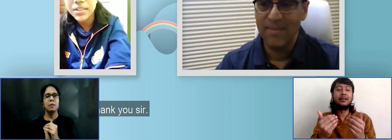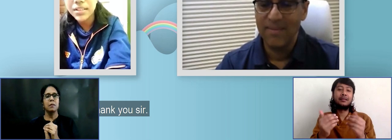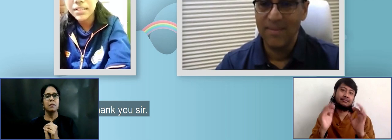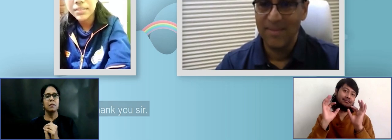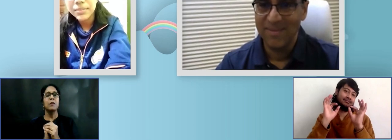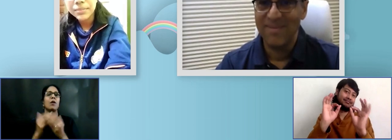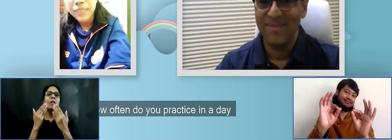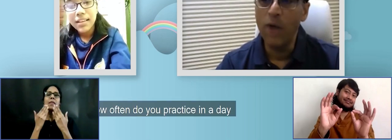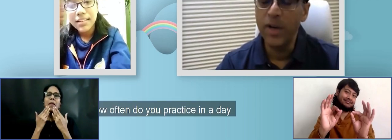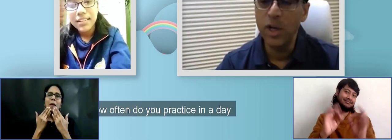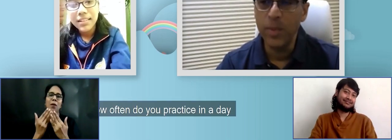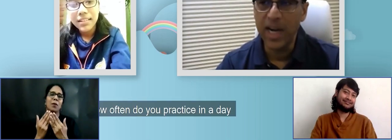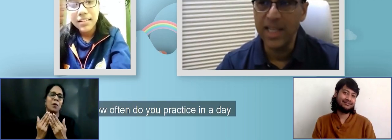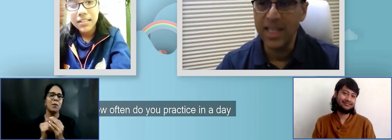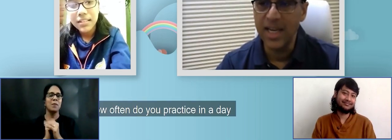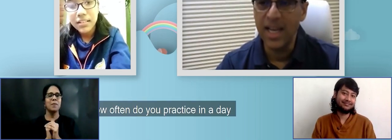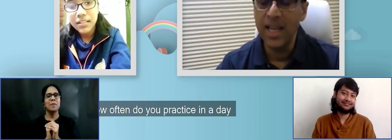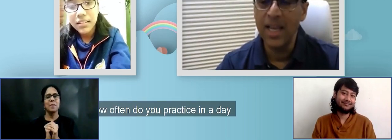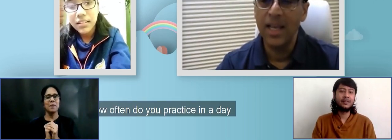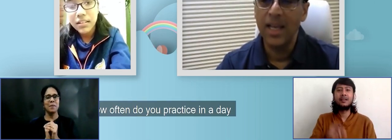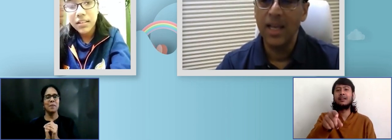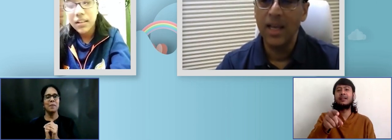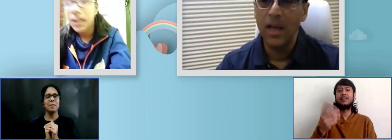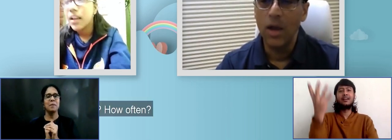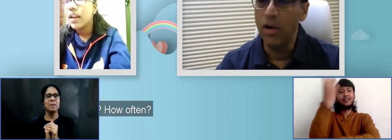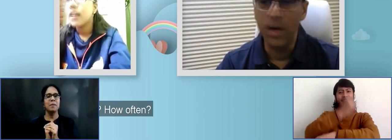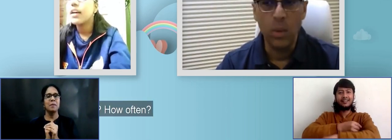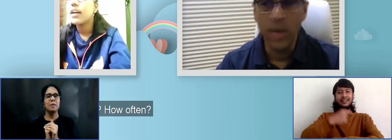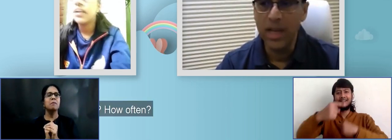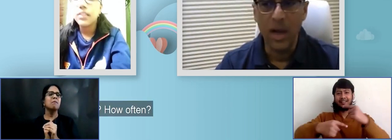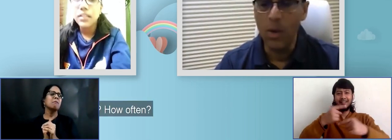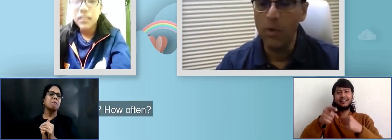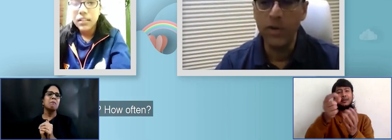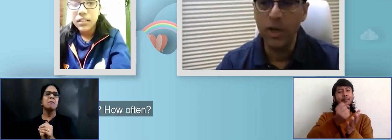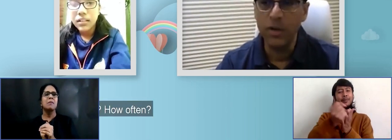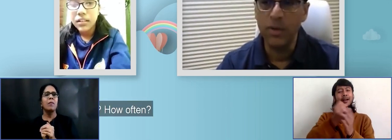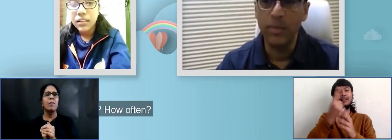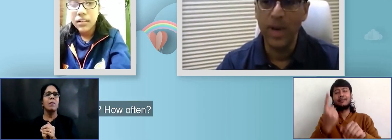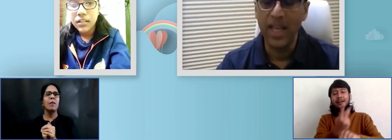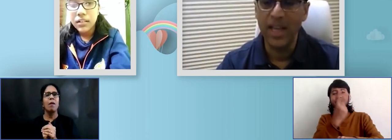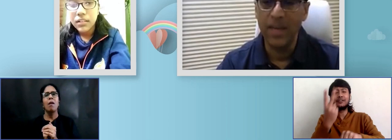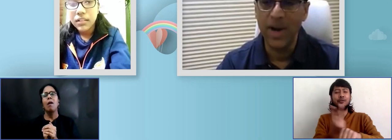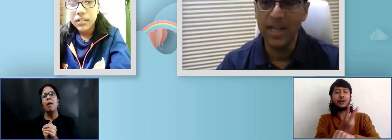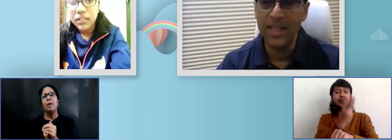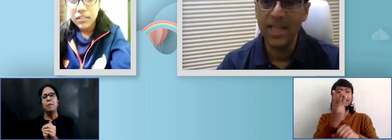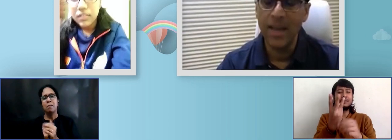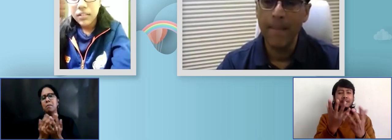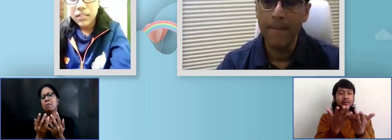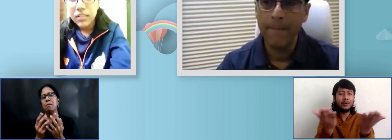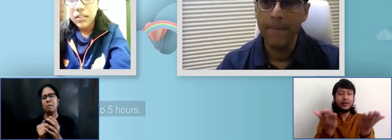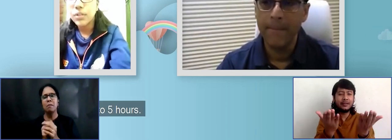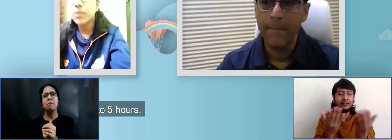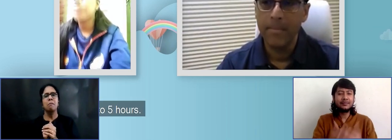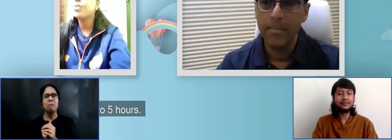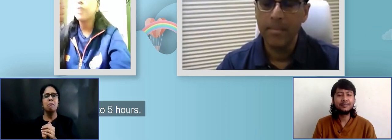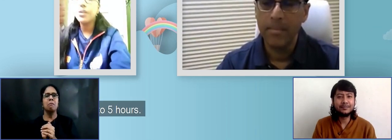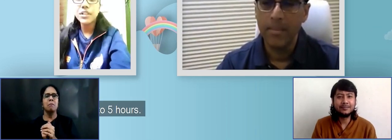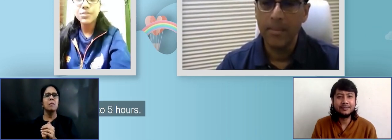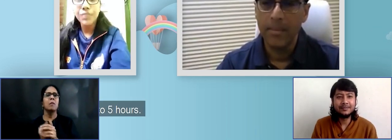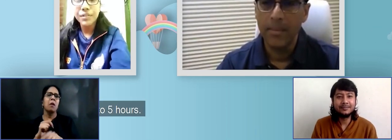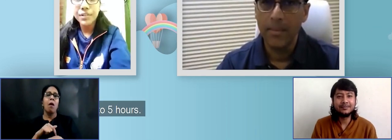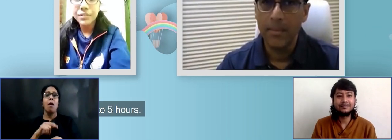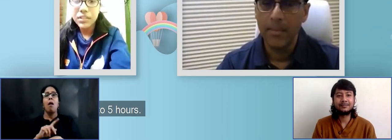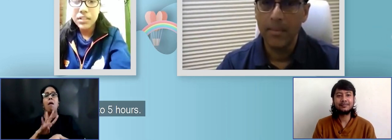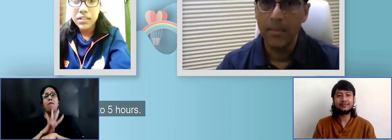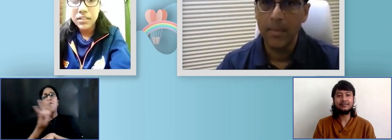Thank you, sir. How often do you practice in a day or in a week? How often do you play and practice?